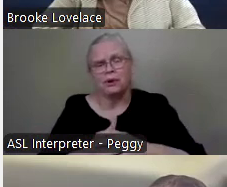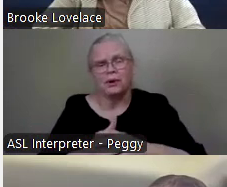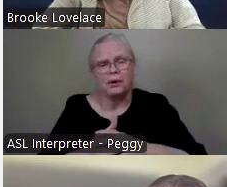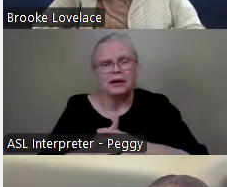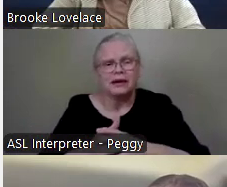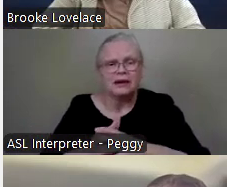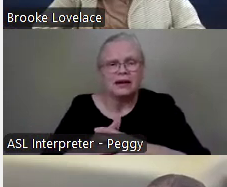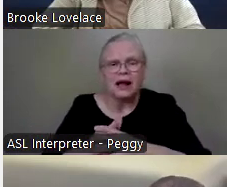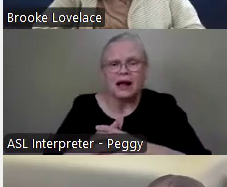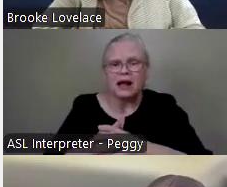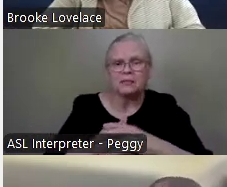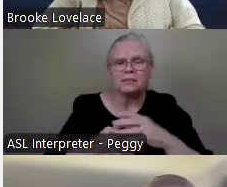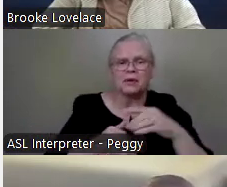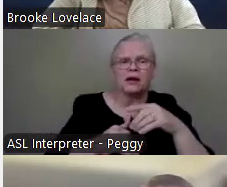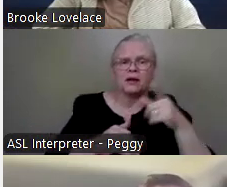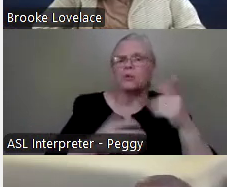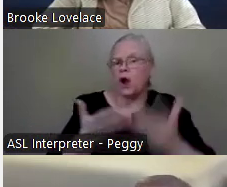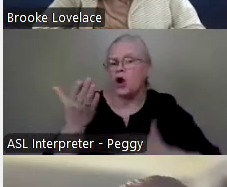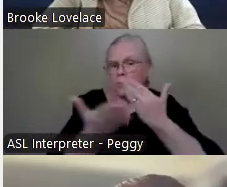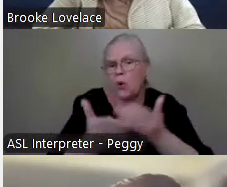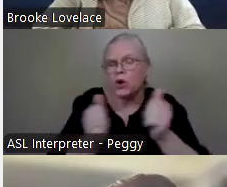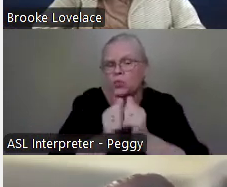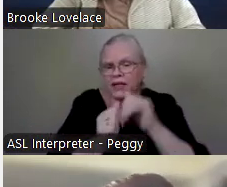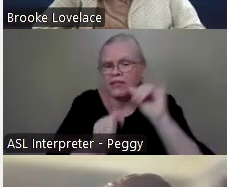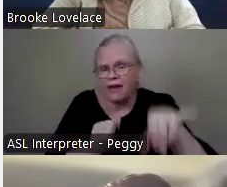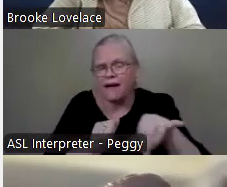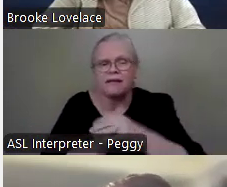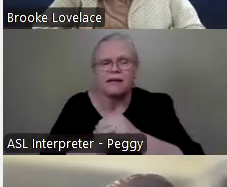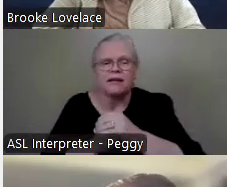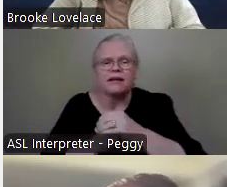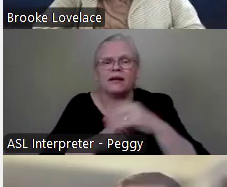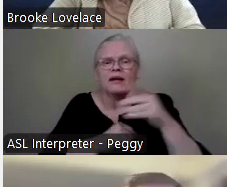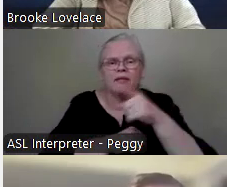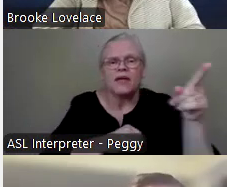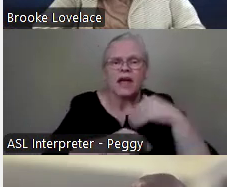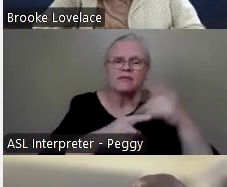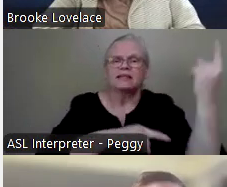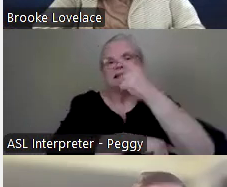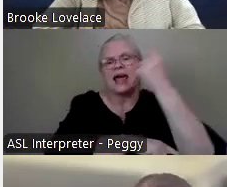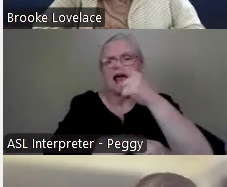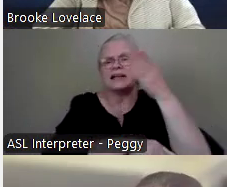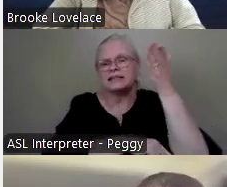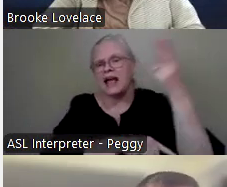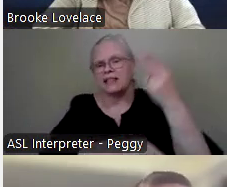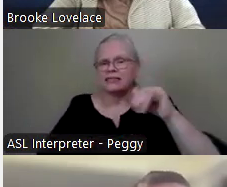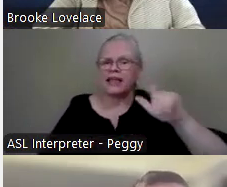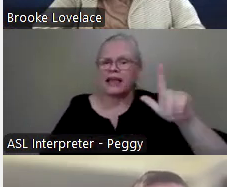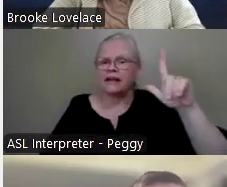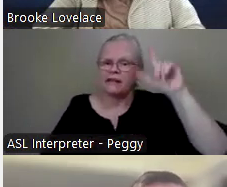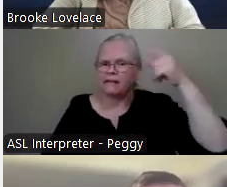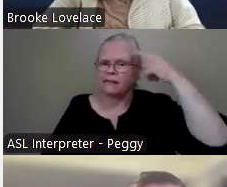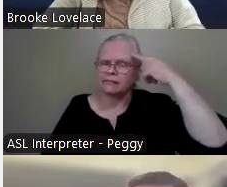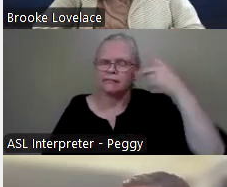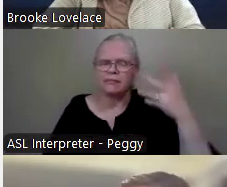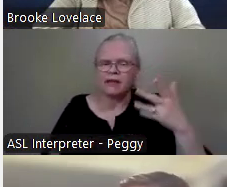with that. And then, and I know they have like days on the hills and stuff like that. So I